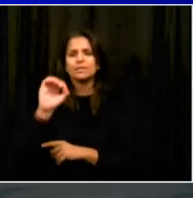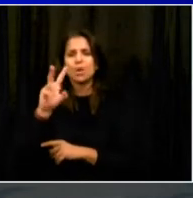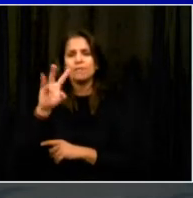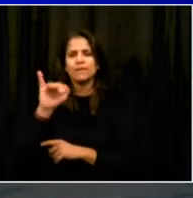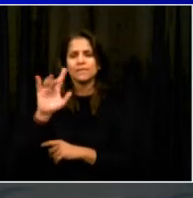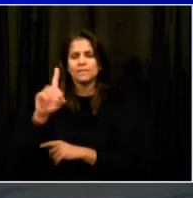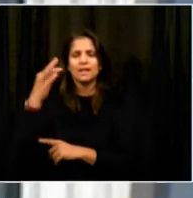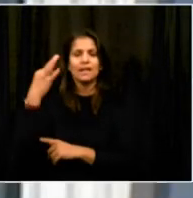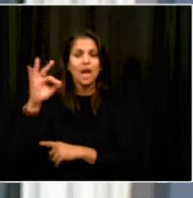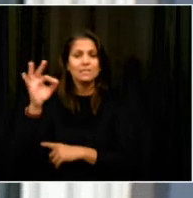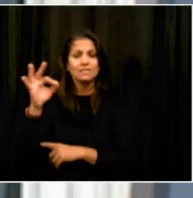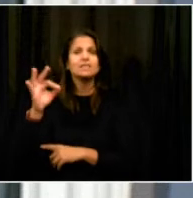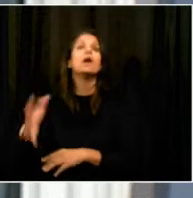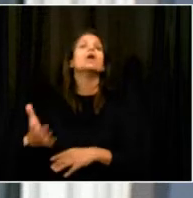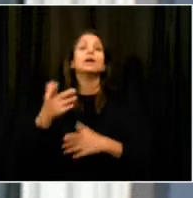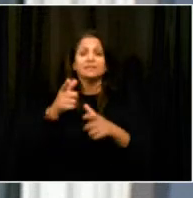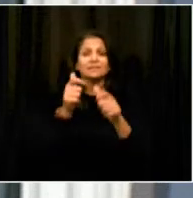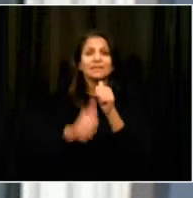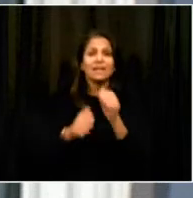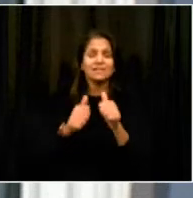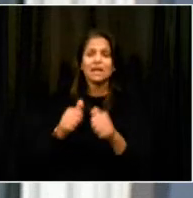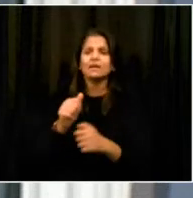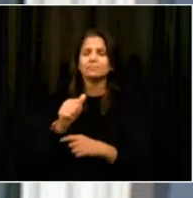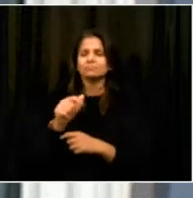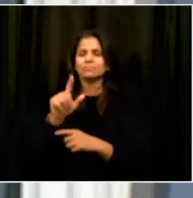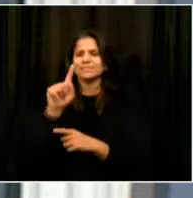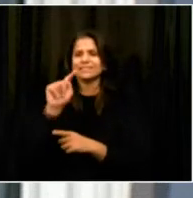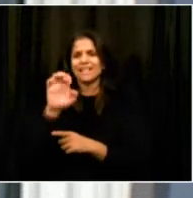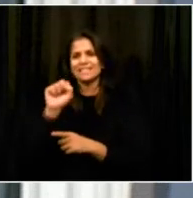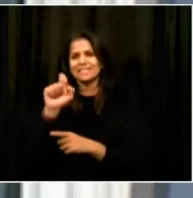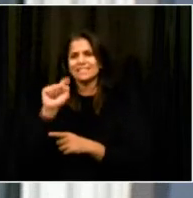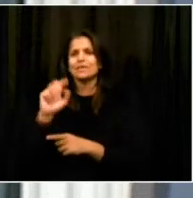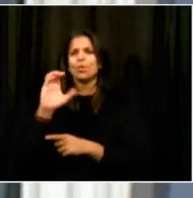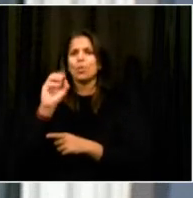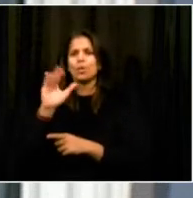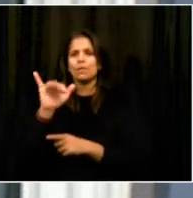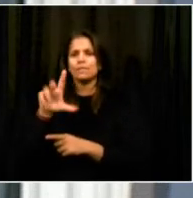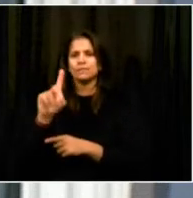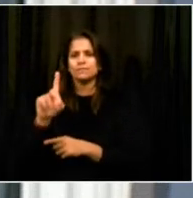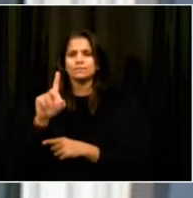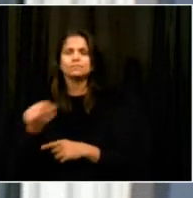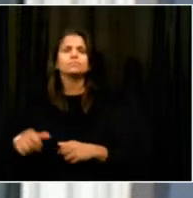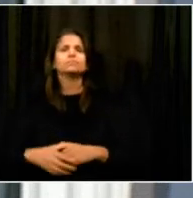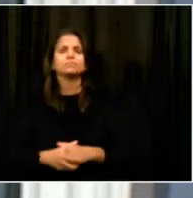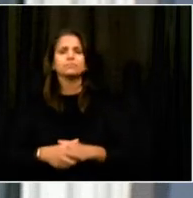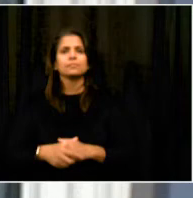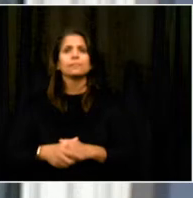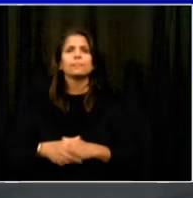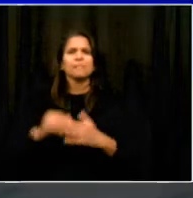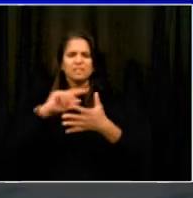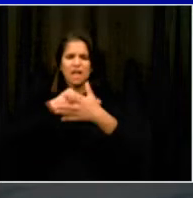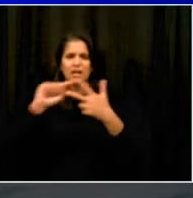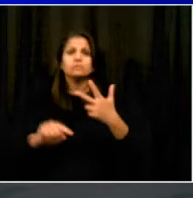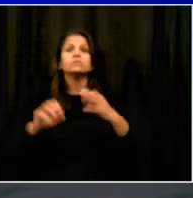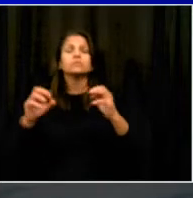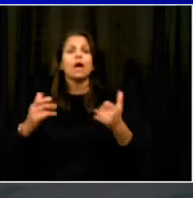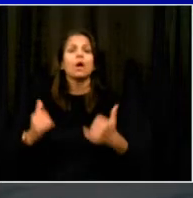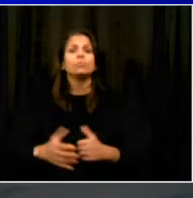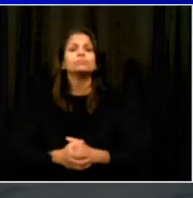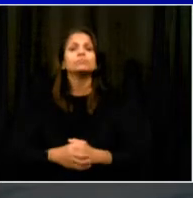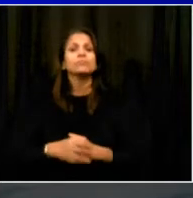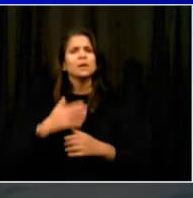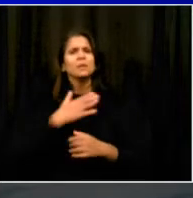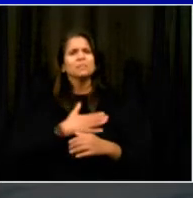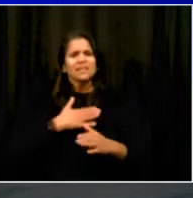Manhattan. We're in Washington Heights, we're in Harlem, East Harlem, Chinatown, and we're on the Lower East Side. Today, come out and get tested.